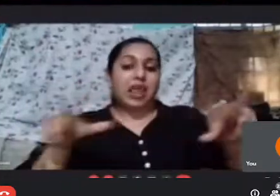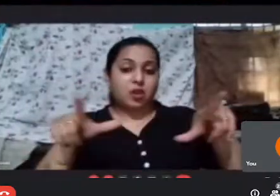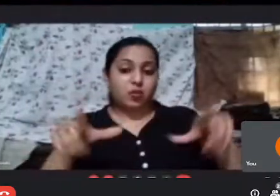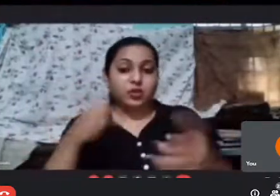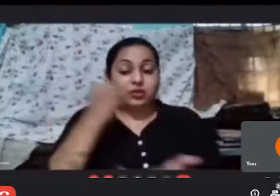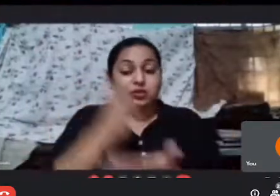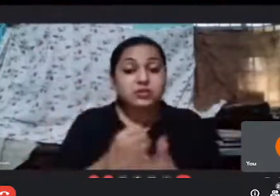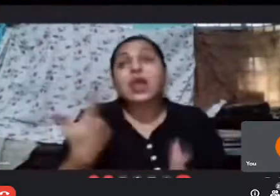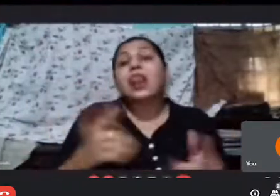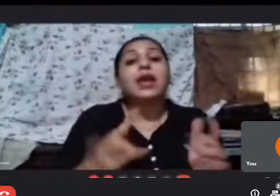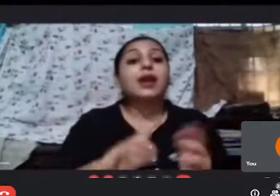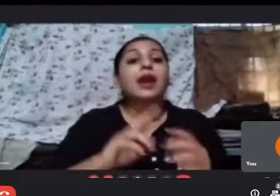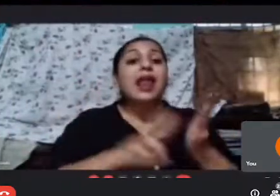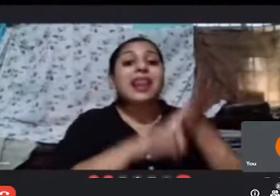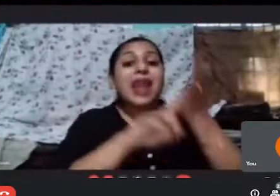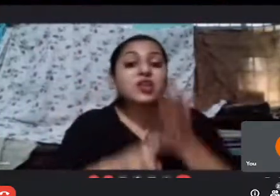Vishwavidyalaya.